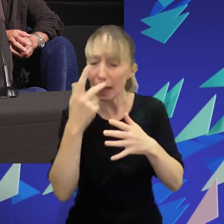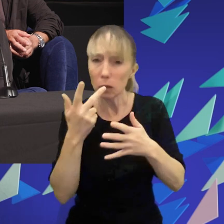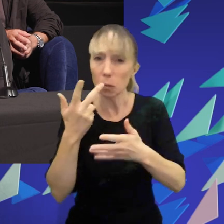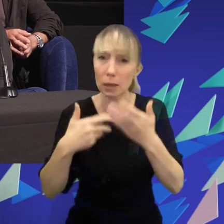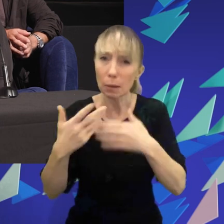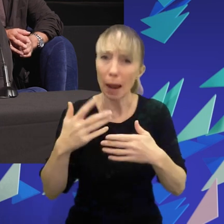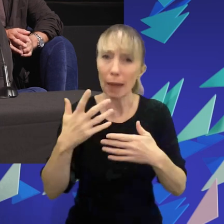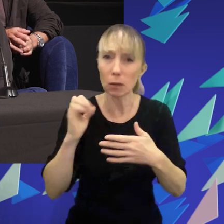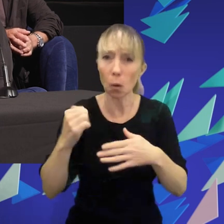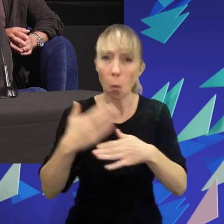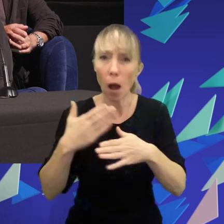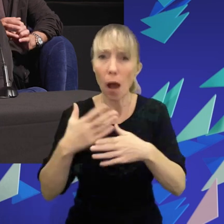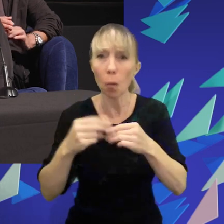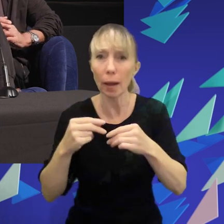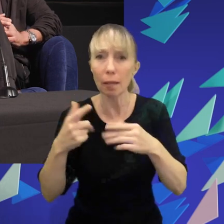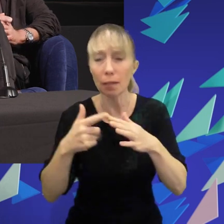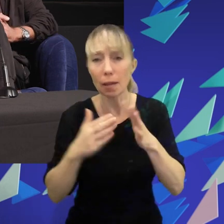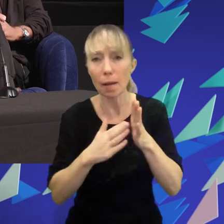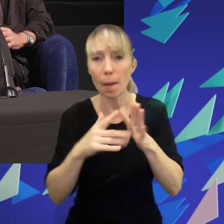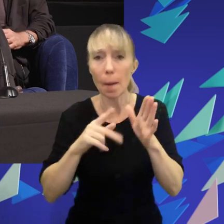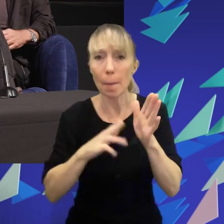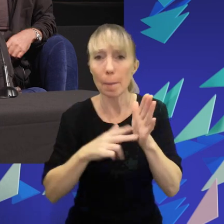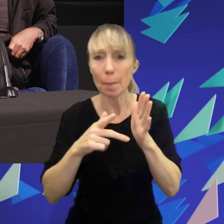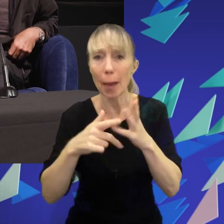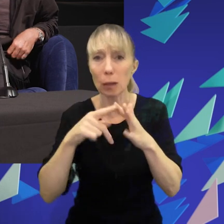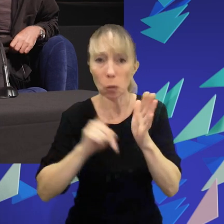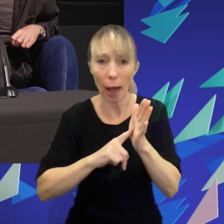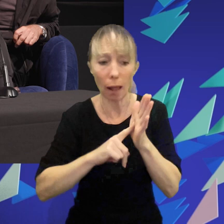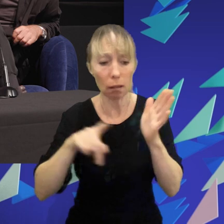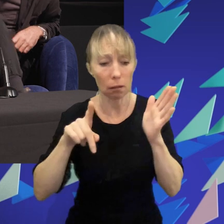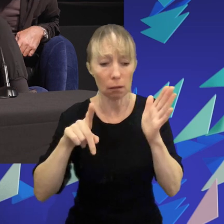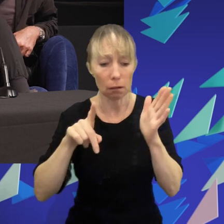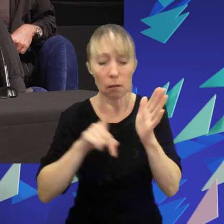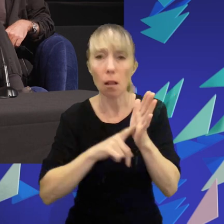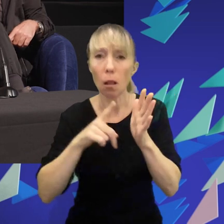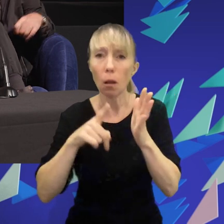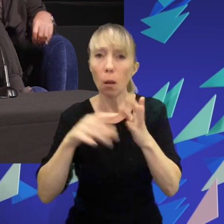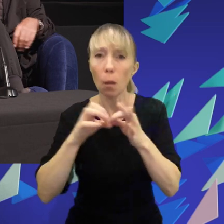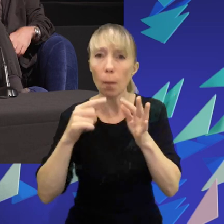this? Well, I think it was a film that I started develop actually